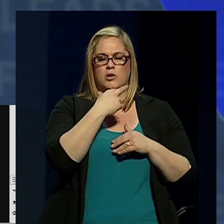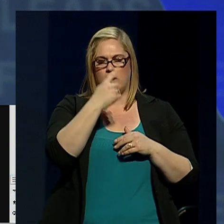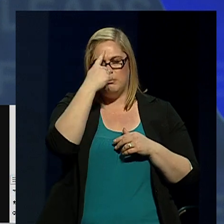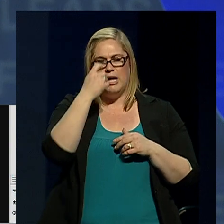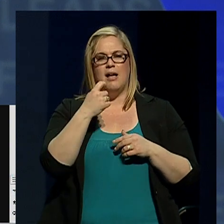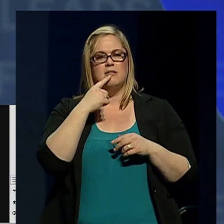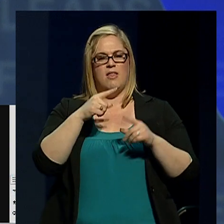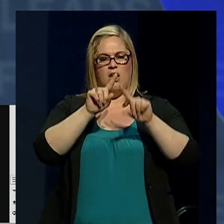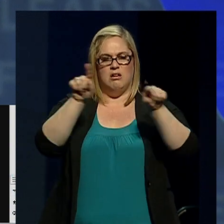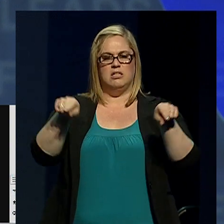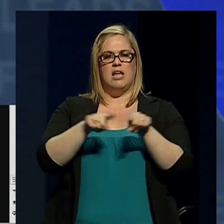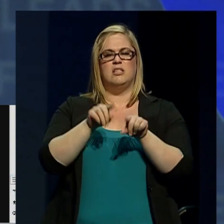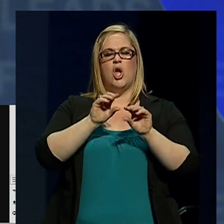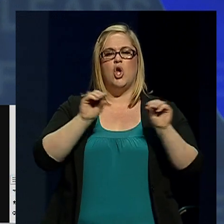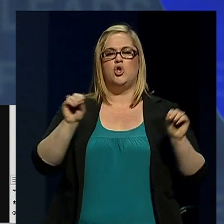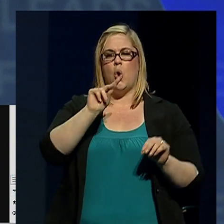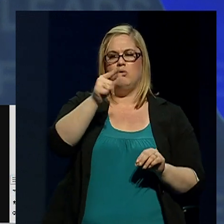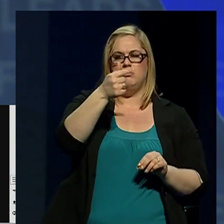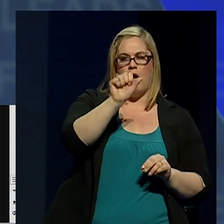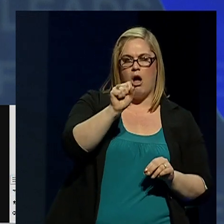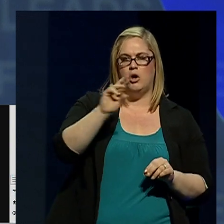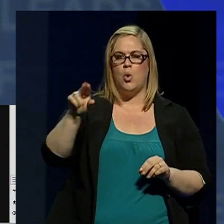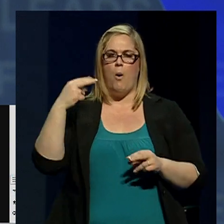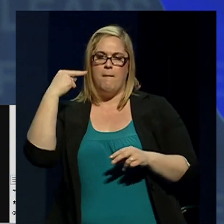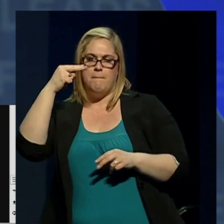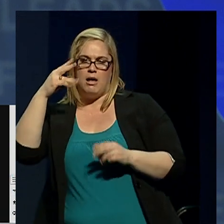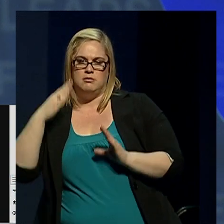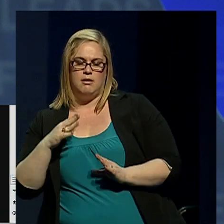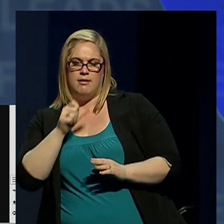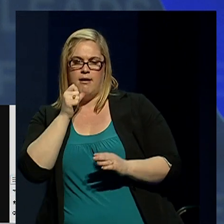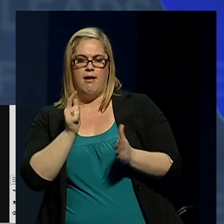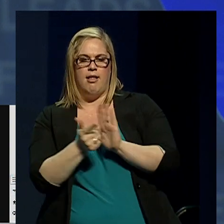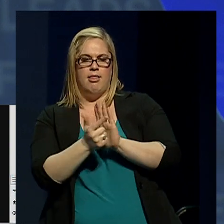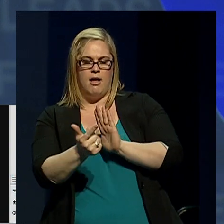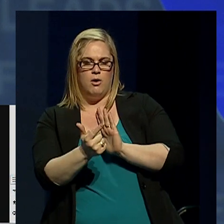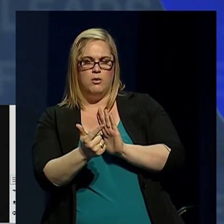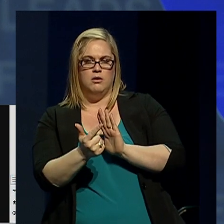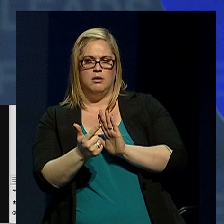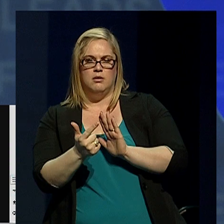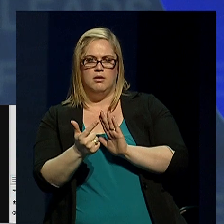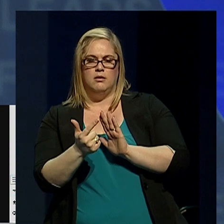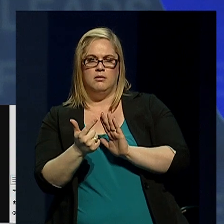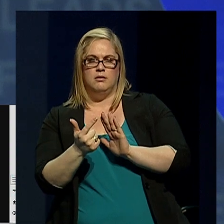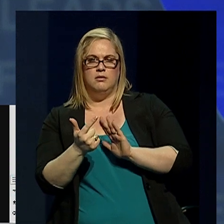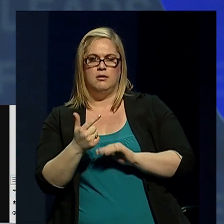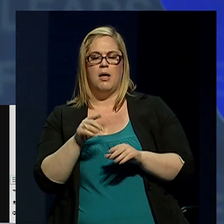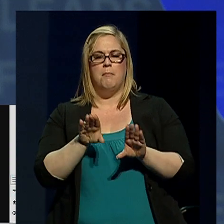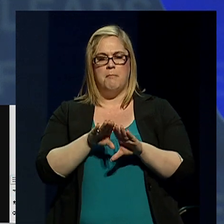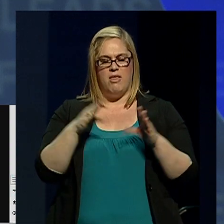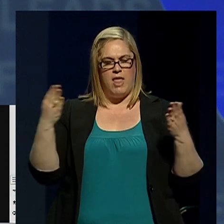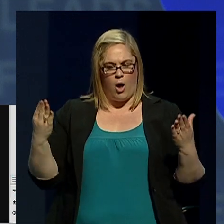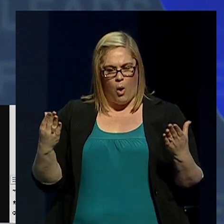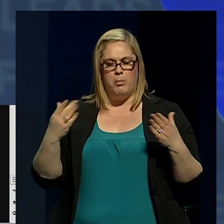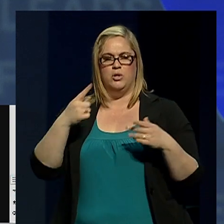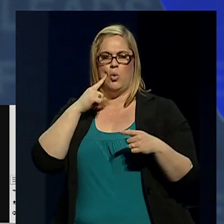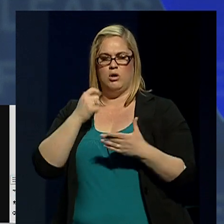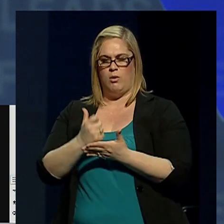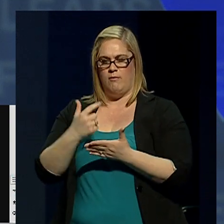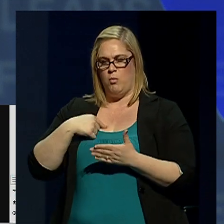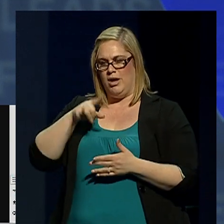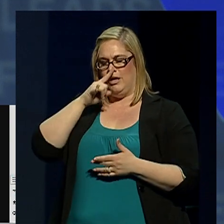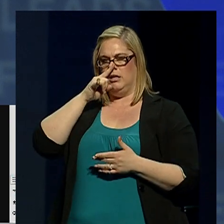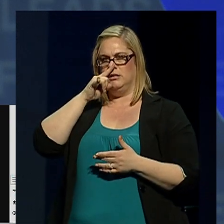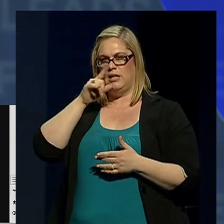said no dogs or Mexicans allowed. Well, they opened the doors to college for their kids. And that helped them